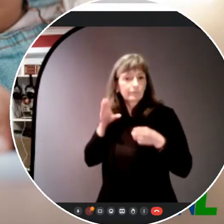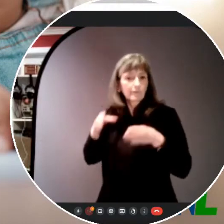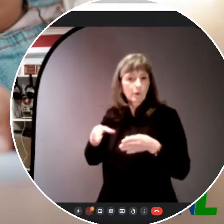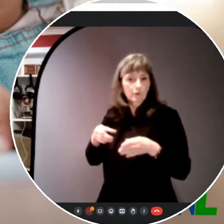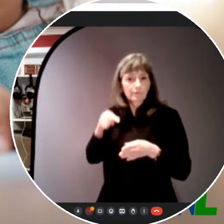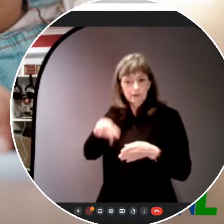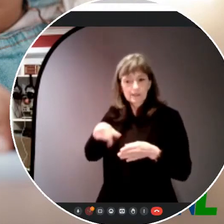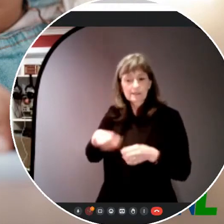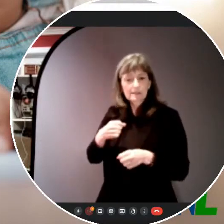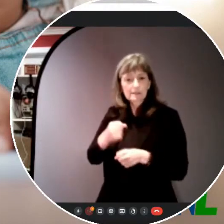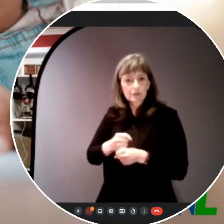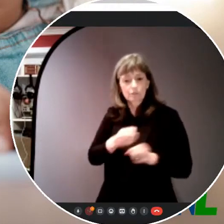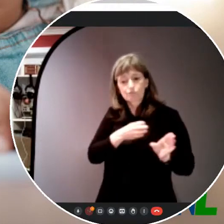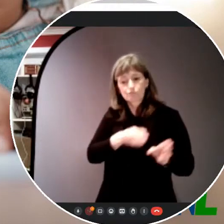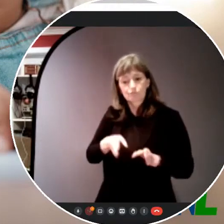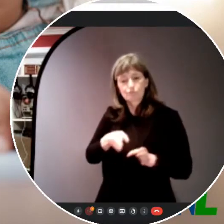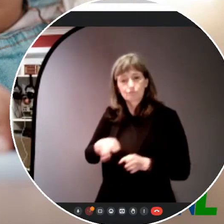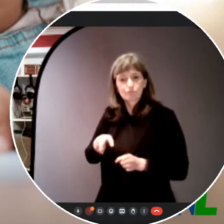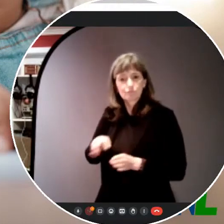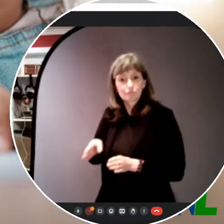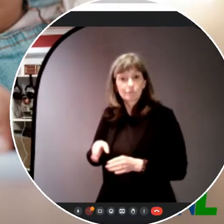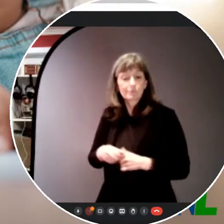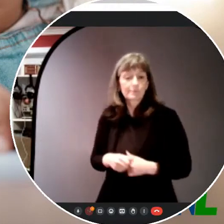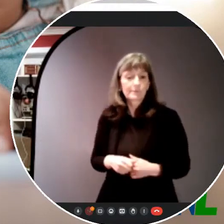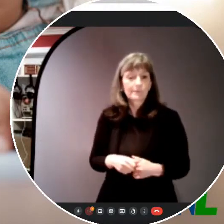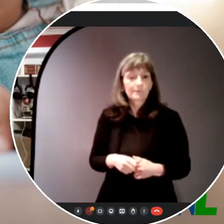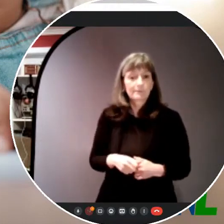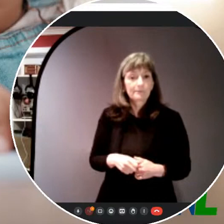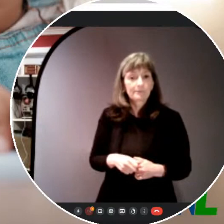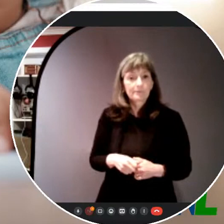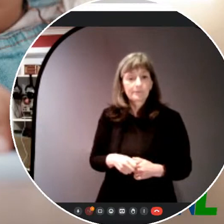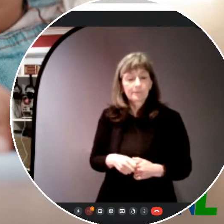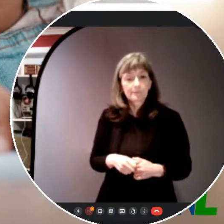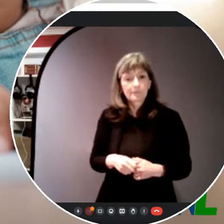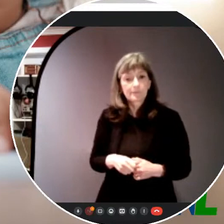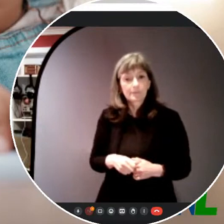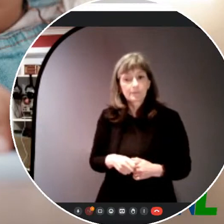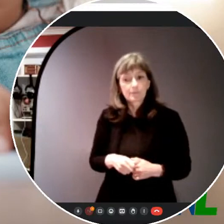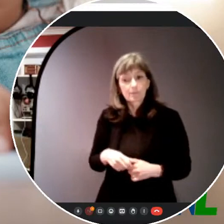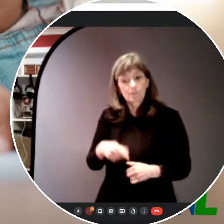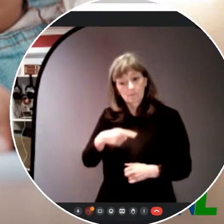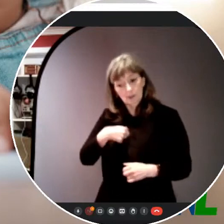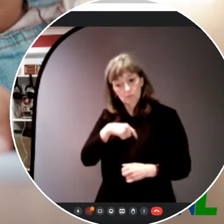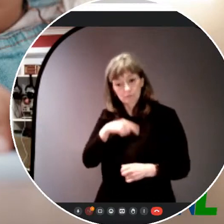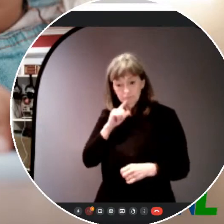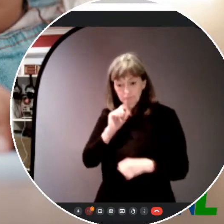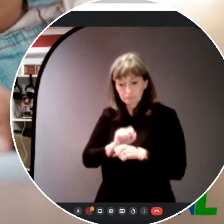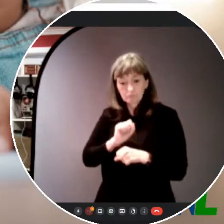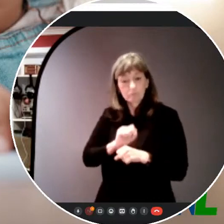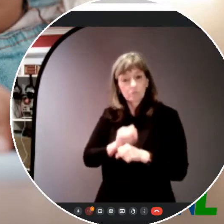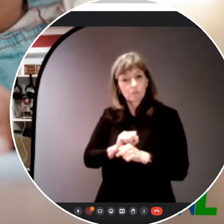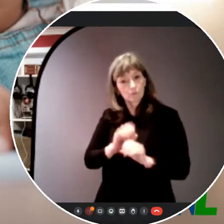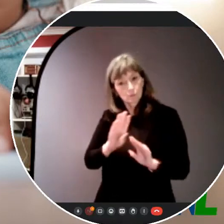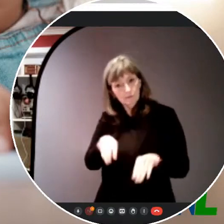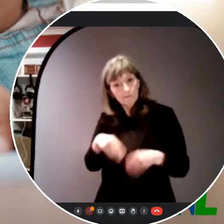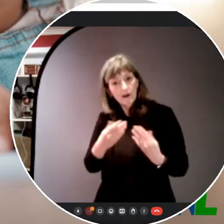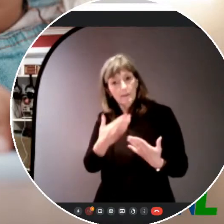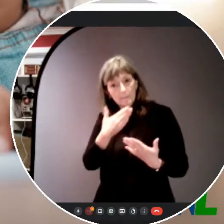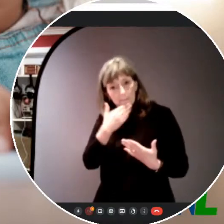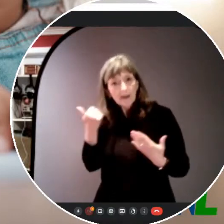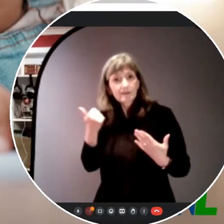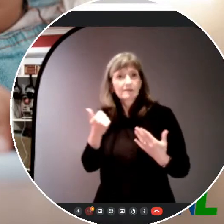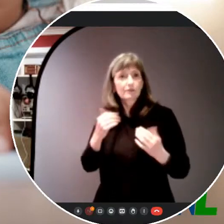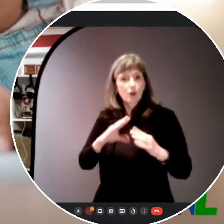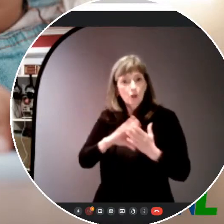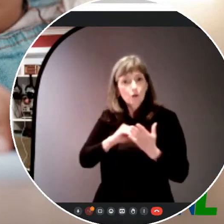plan and the work that we do every day, and we ensure the best learning experience for all through following